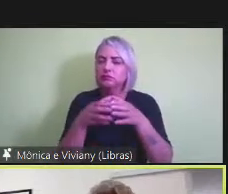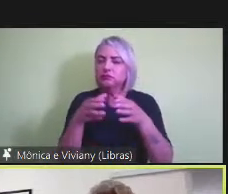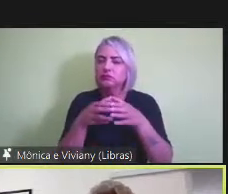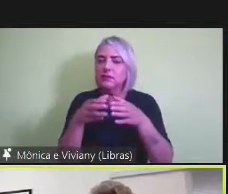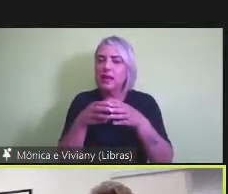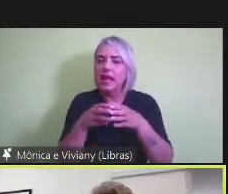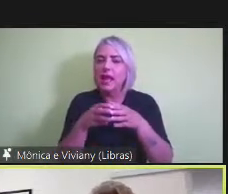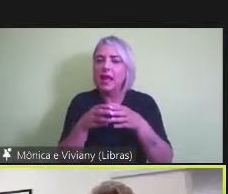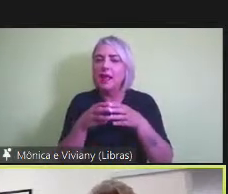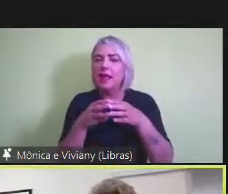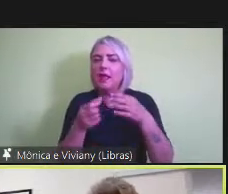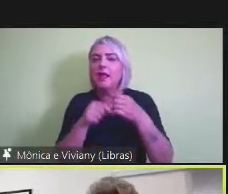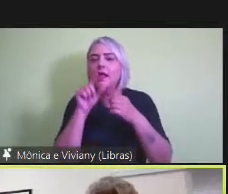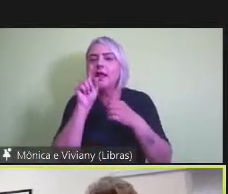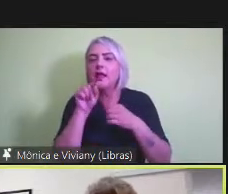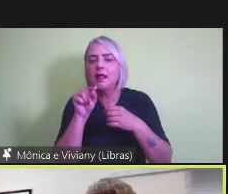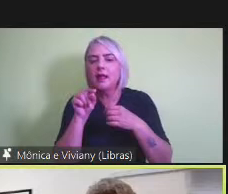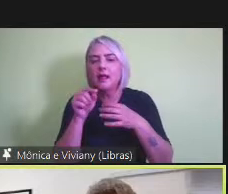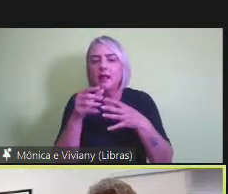the team, it is diagram.